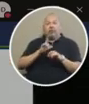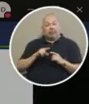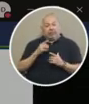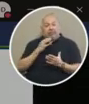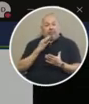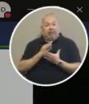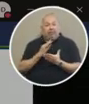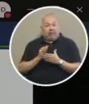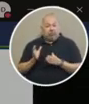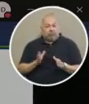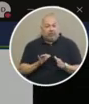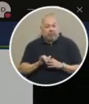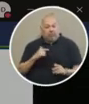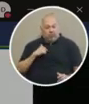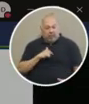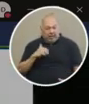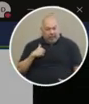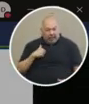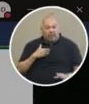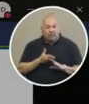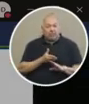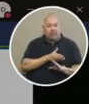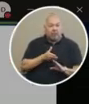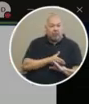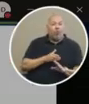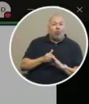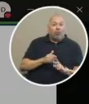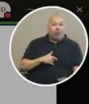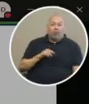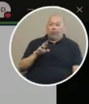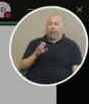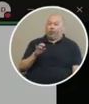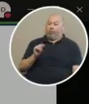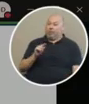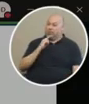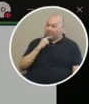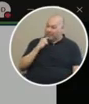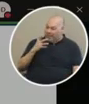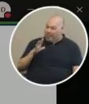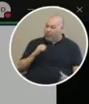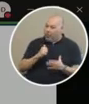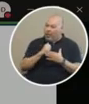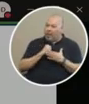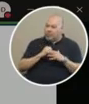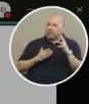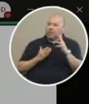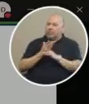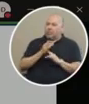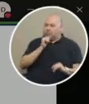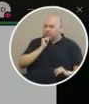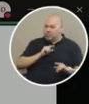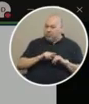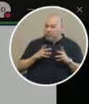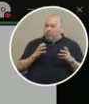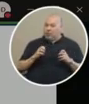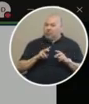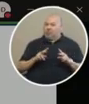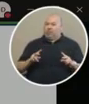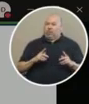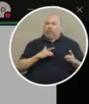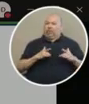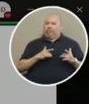financial strategies that we outlined earlier in the presentation and that Robert just repeated, those will help us get through, but we want to be